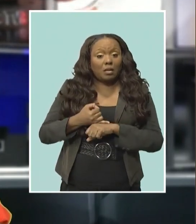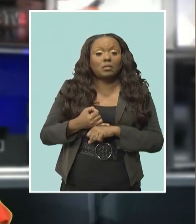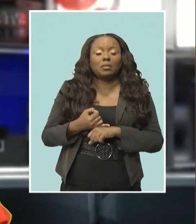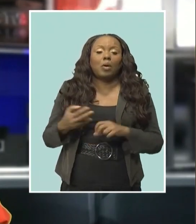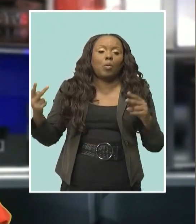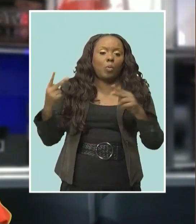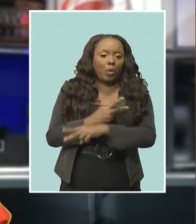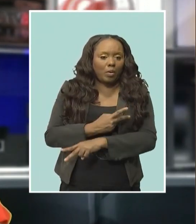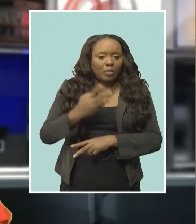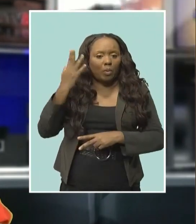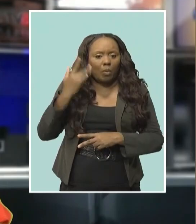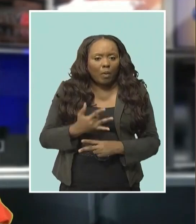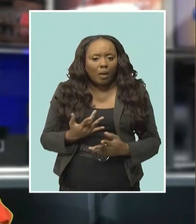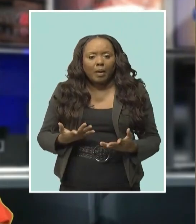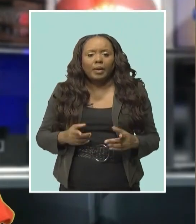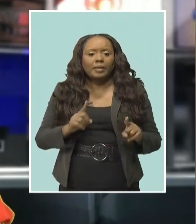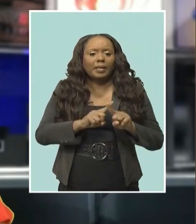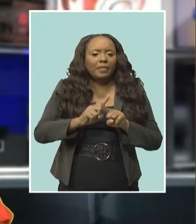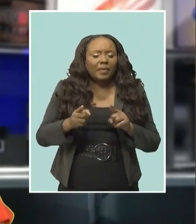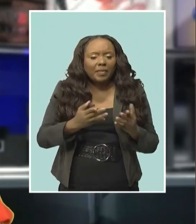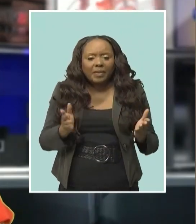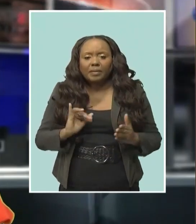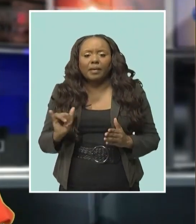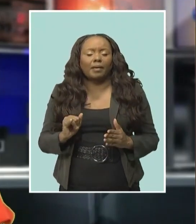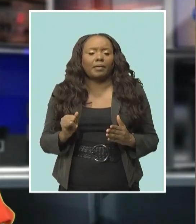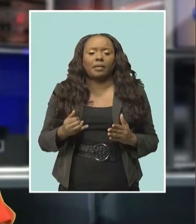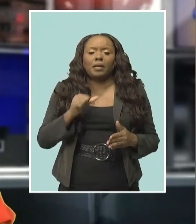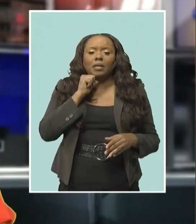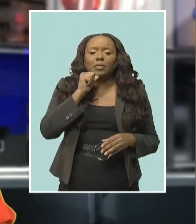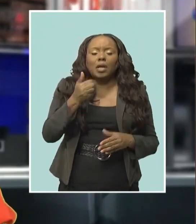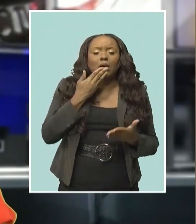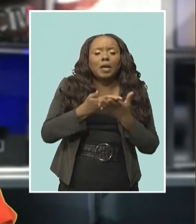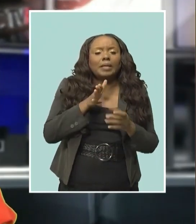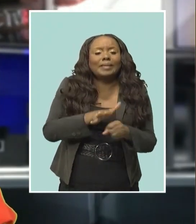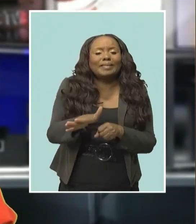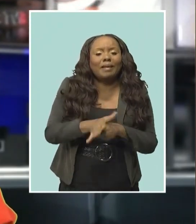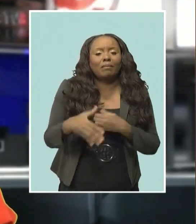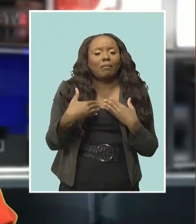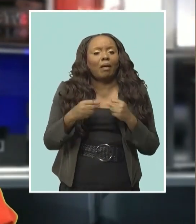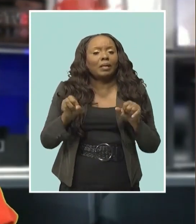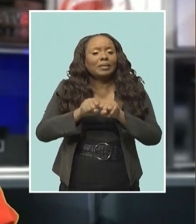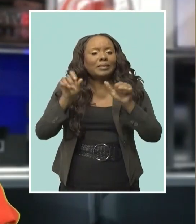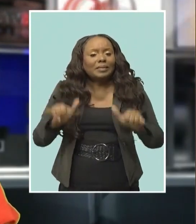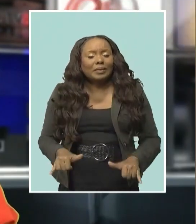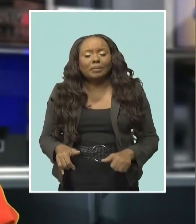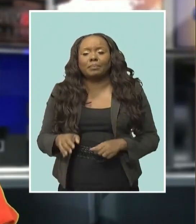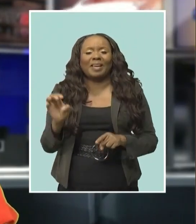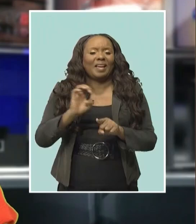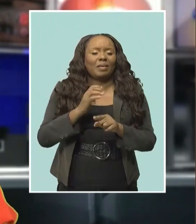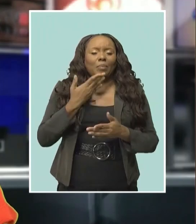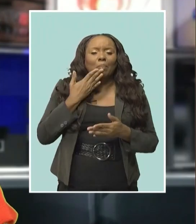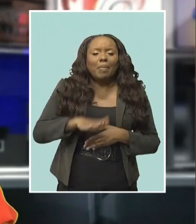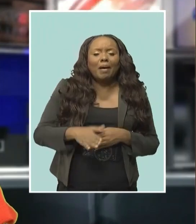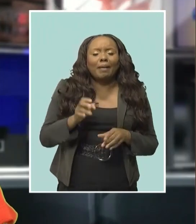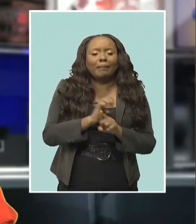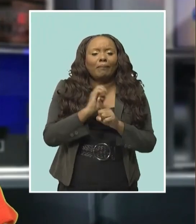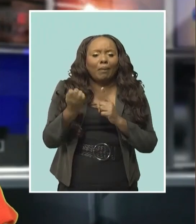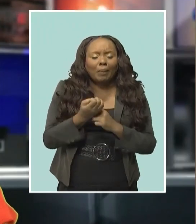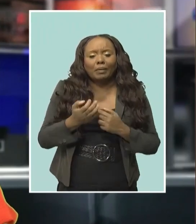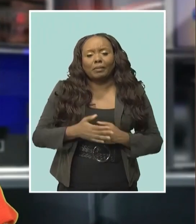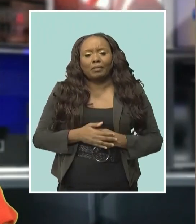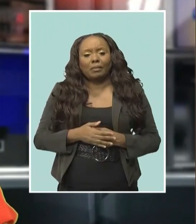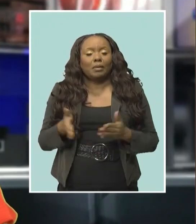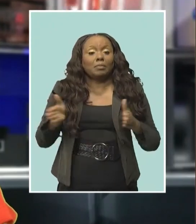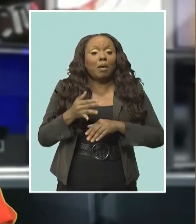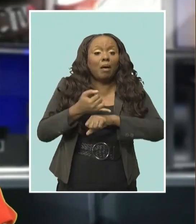to various socio-economic factors, fragile health systems and environmental vulnerabilities. Dr. Ghebreyesus says small island